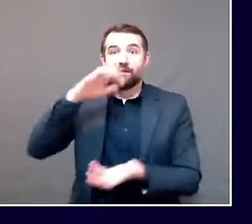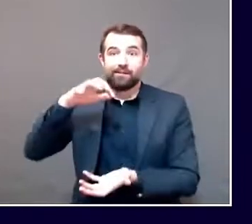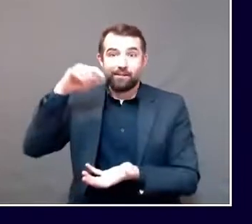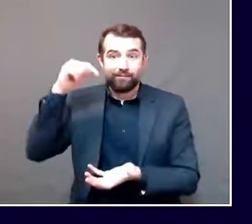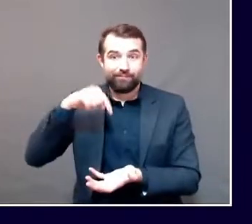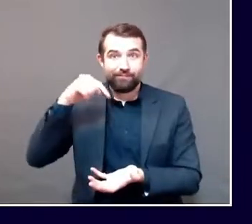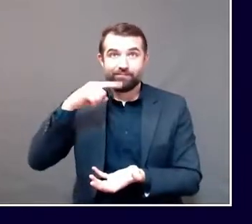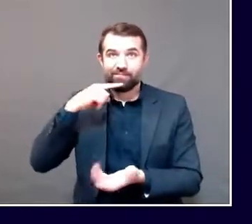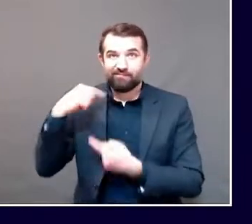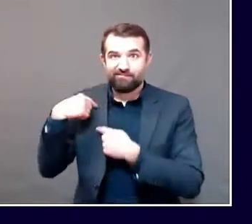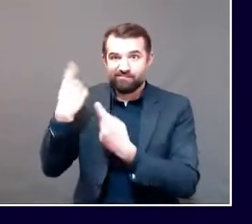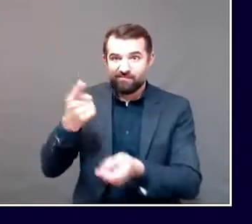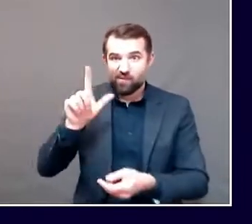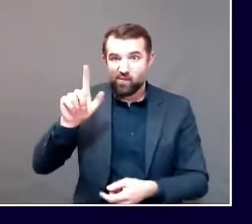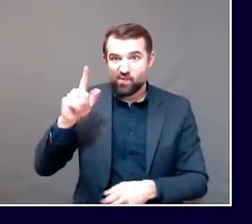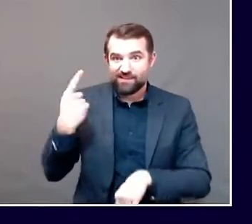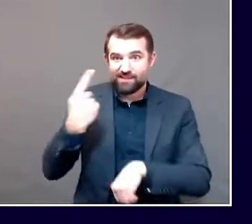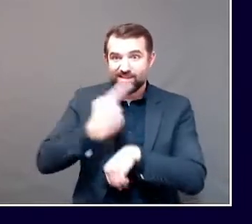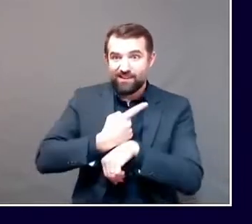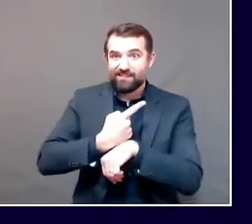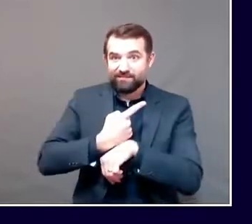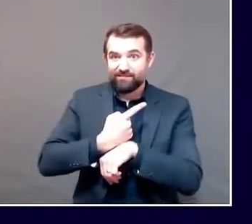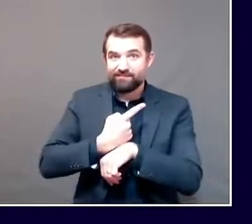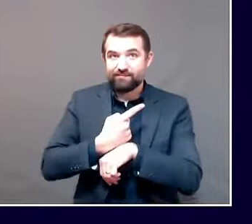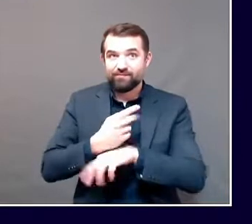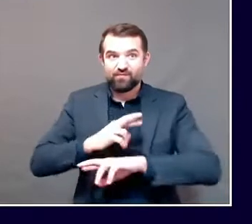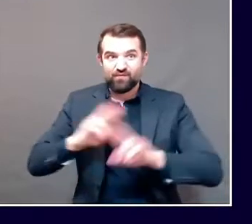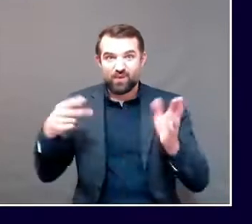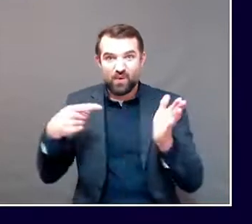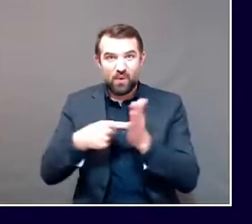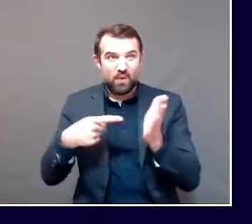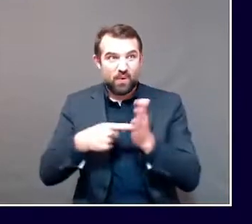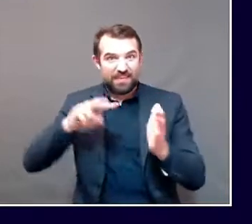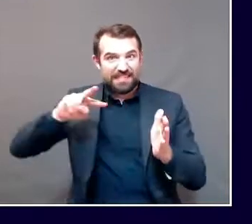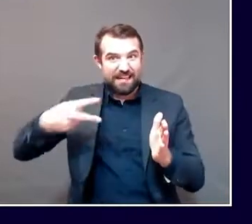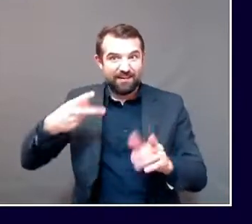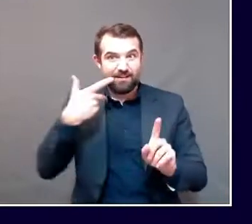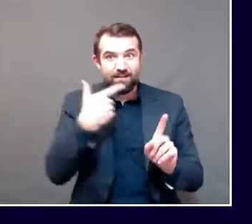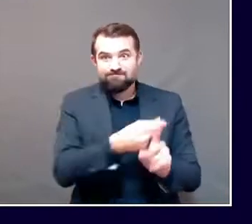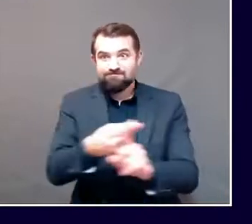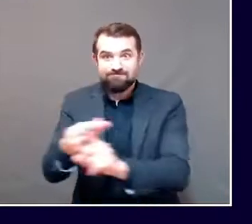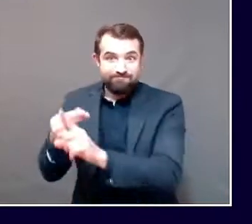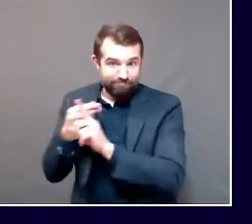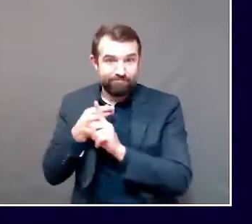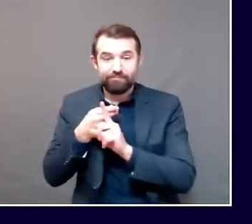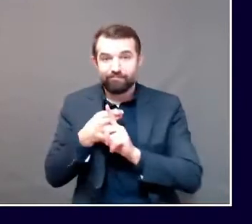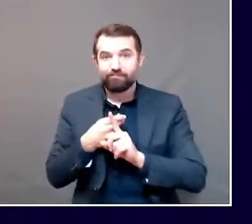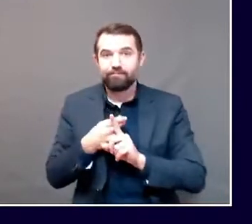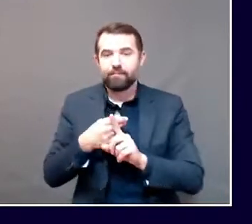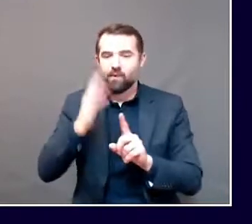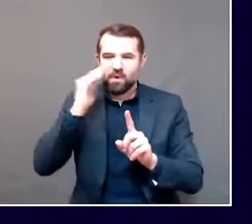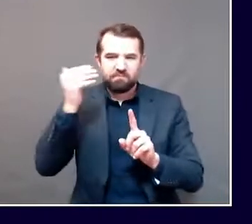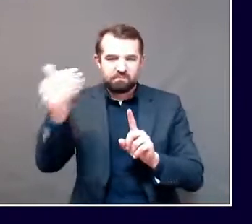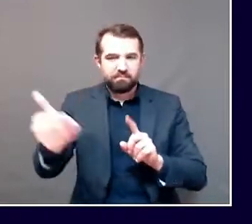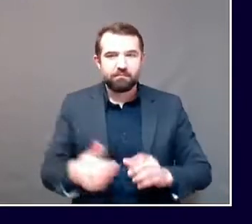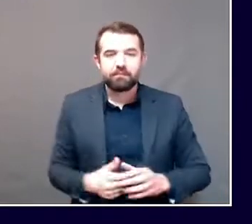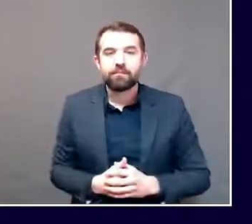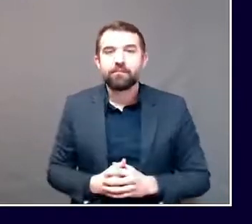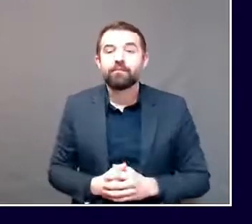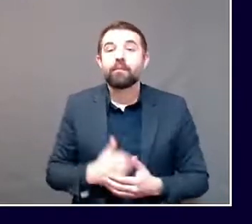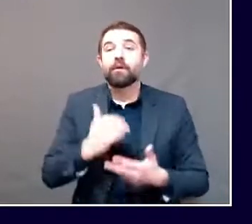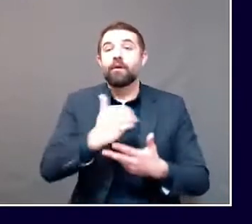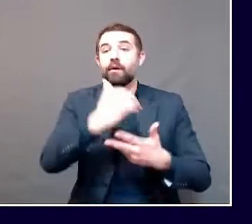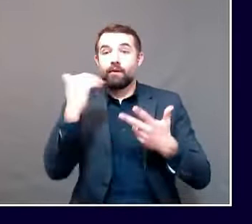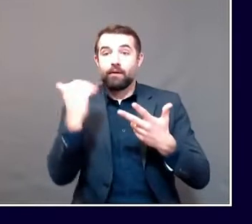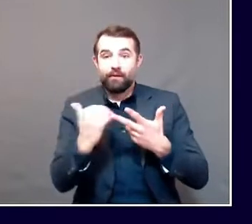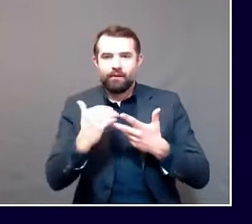Finally, a question that's come up quite a bit is how long will it take for the vaccine to work? The